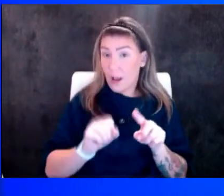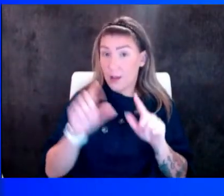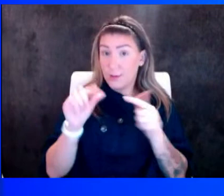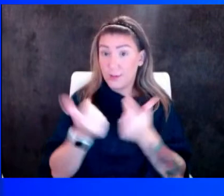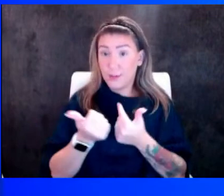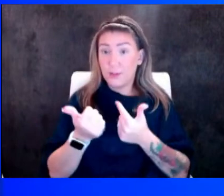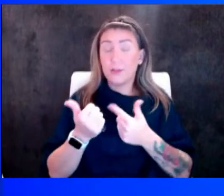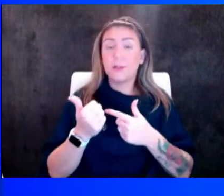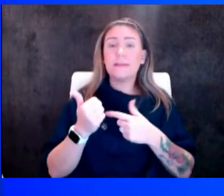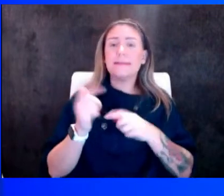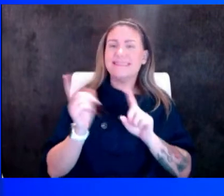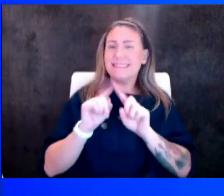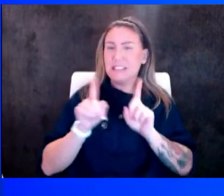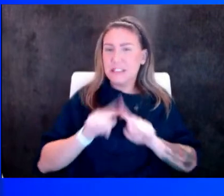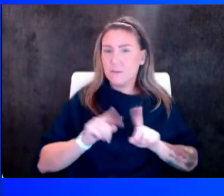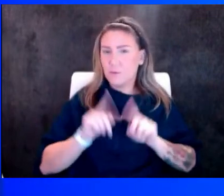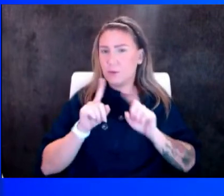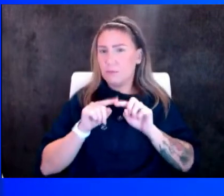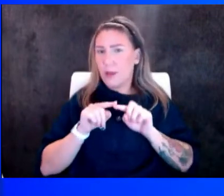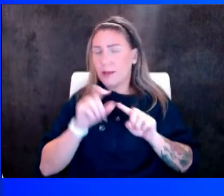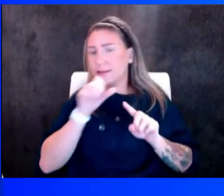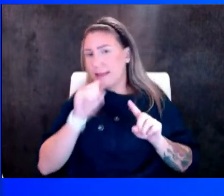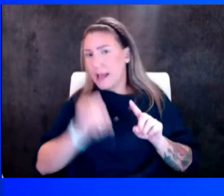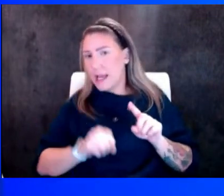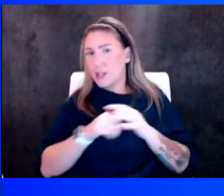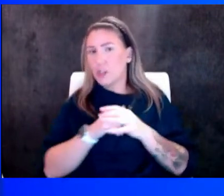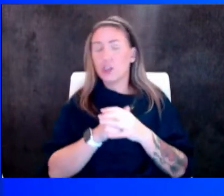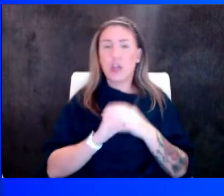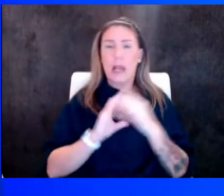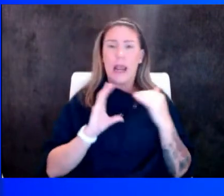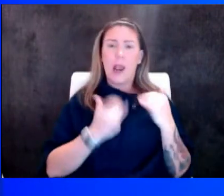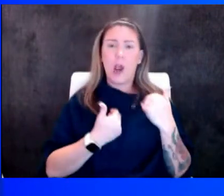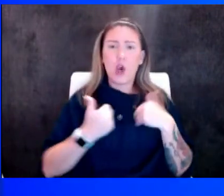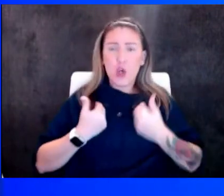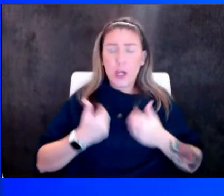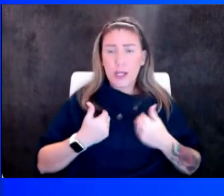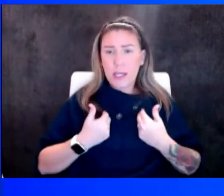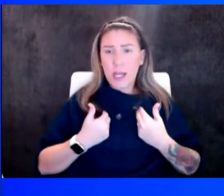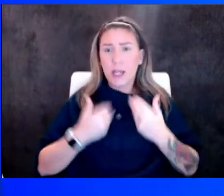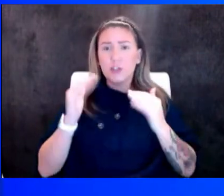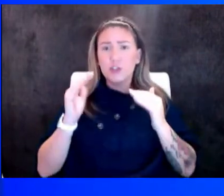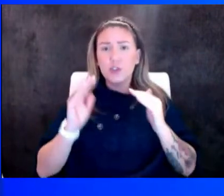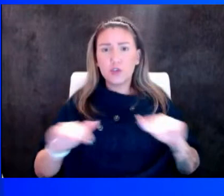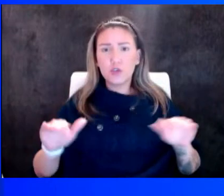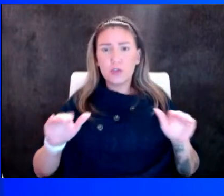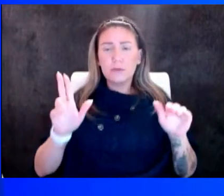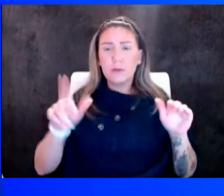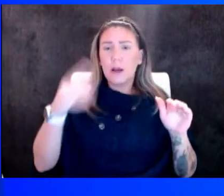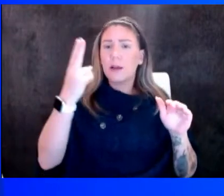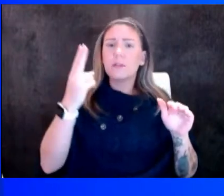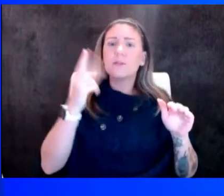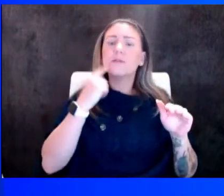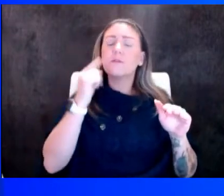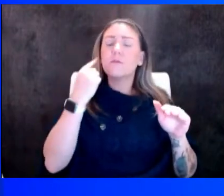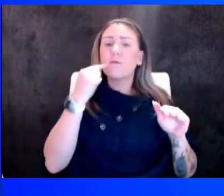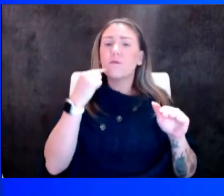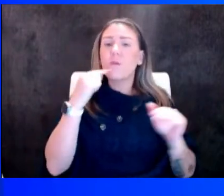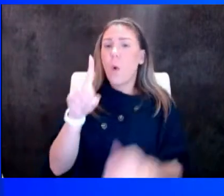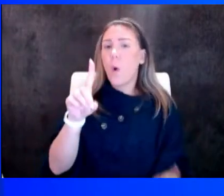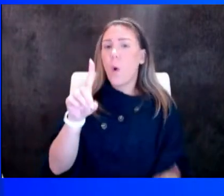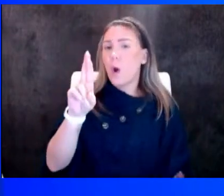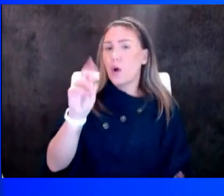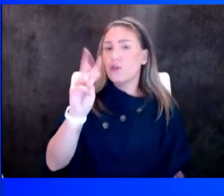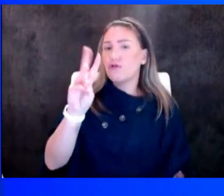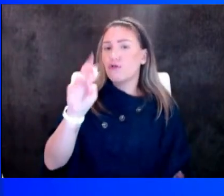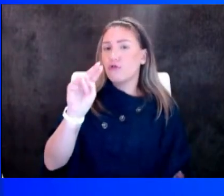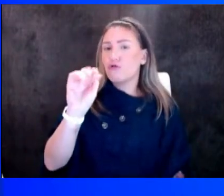differ actually based on how old the child is. And our younger children, they're at highest risk for drowning, and so that's why it's so important